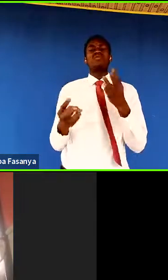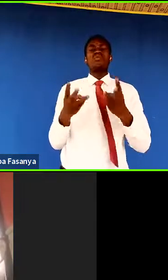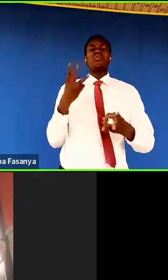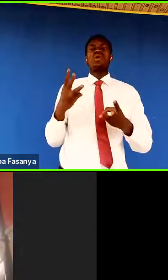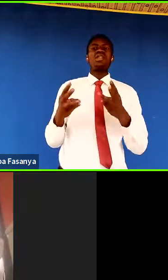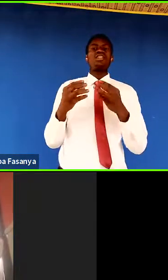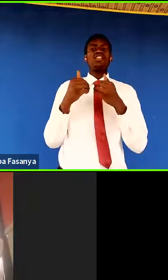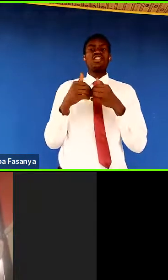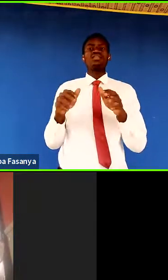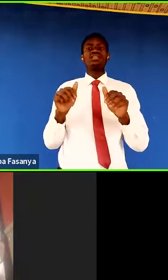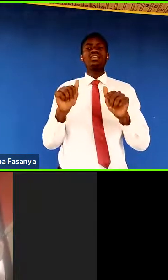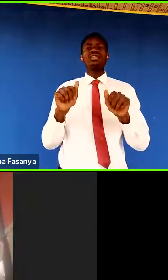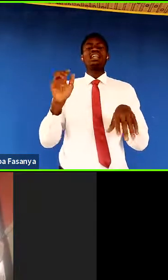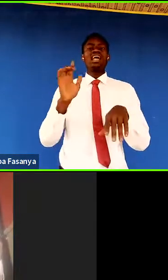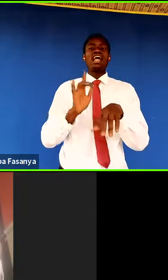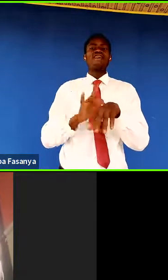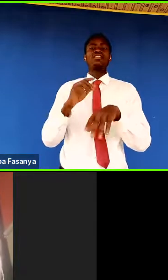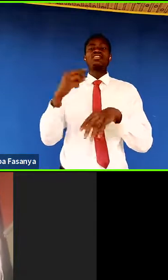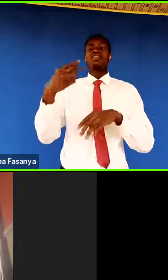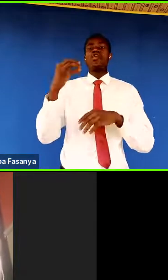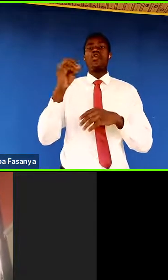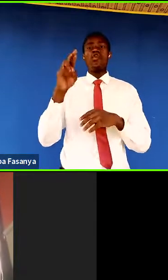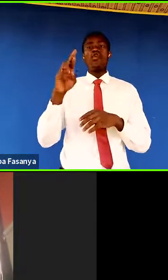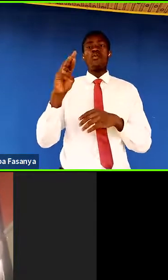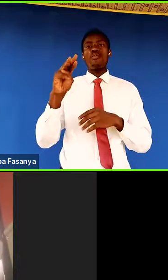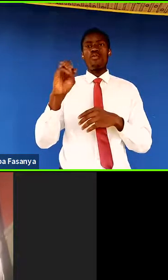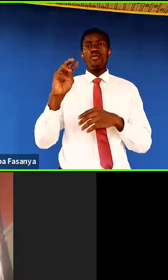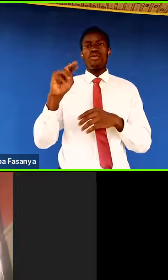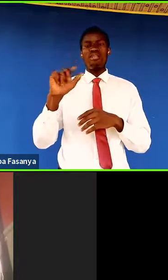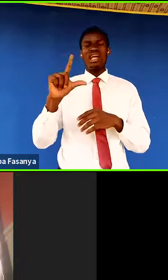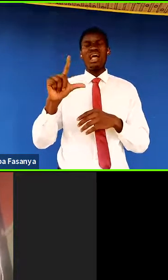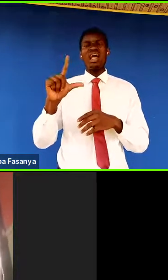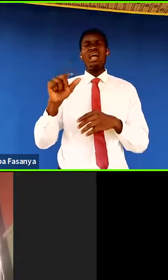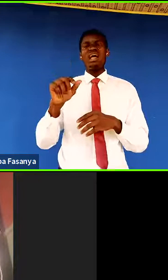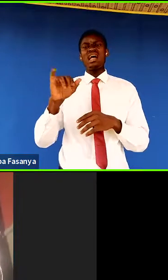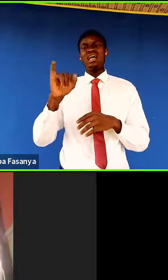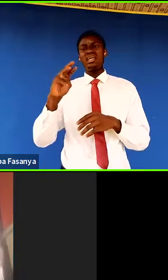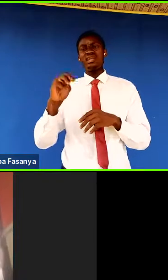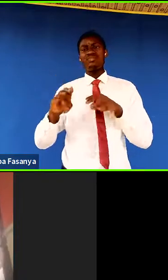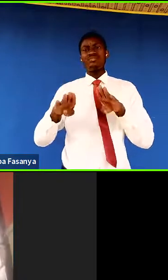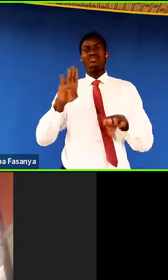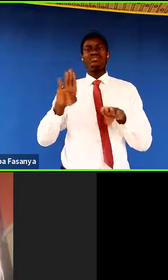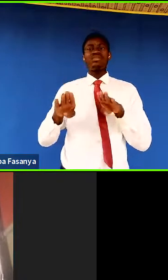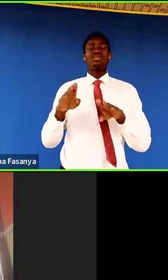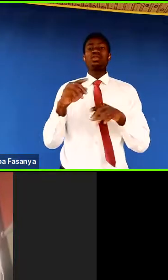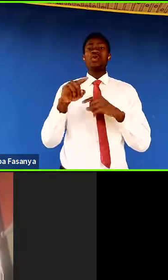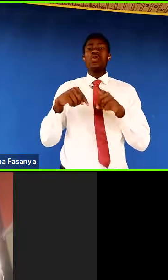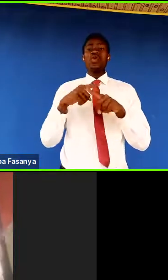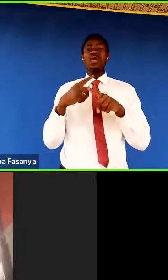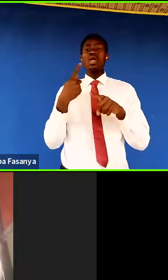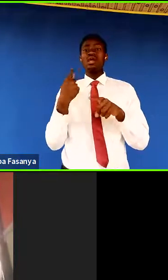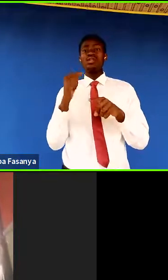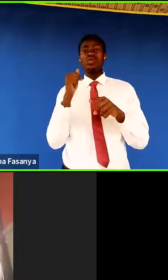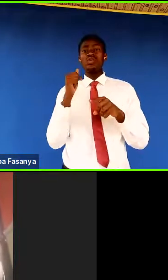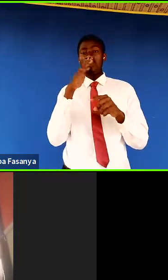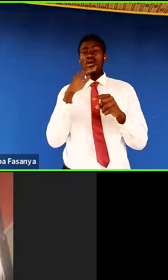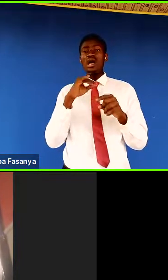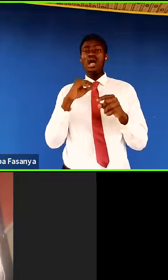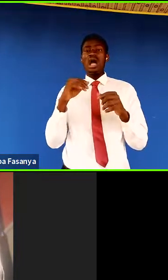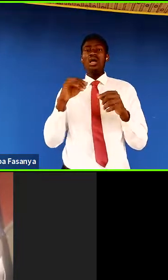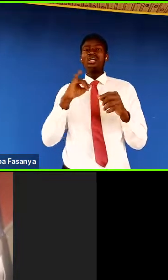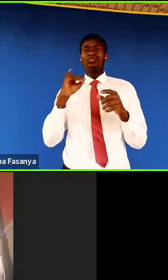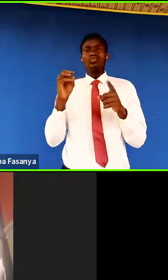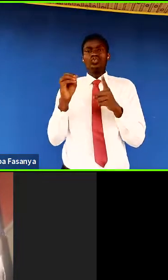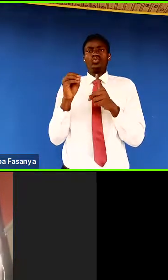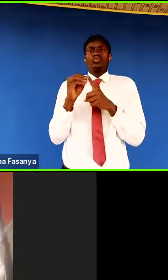milieu, cause hormonal imbalance, and affect. I mean, when a woman is underweight, it's not good. When she's overweight too, that can affect ovulation, and